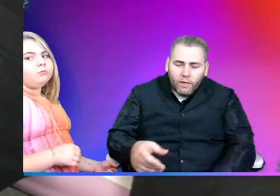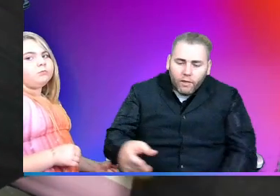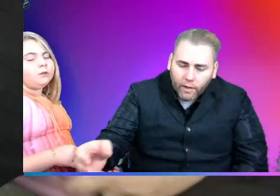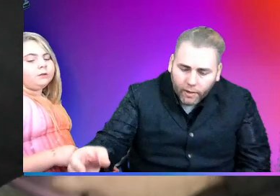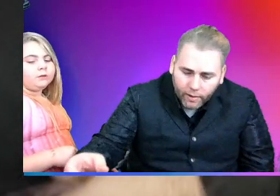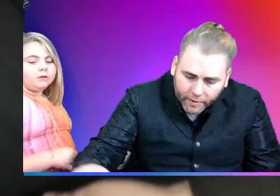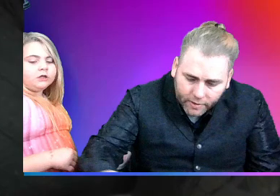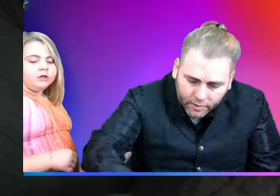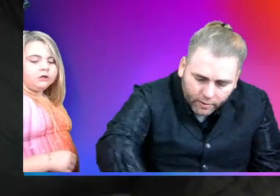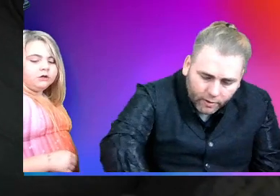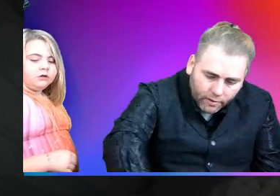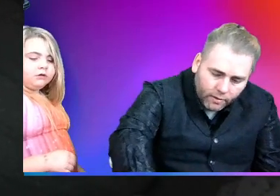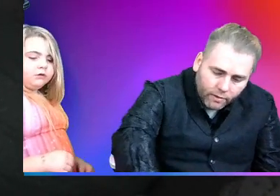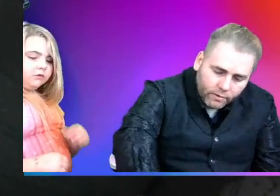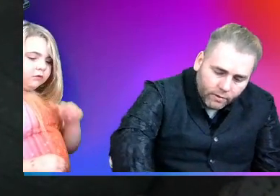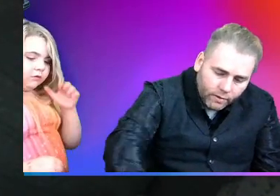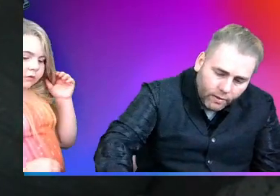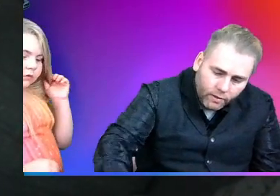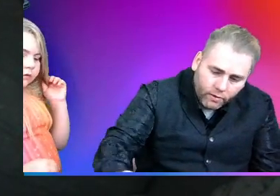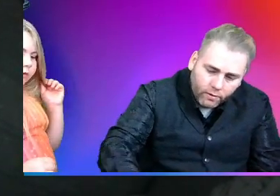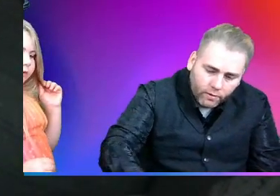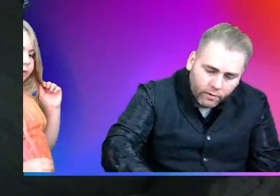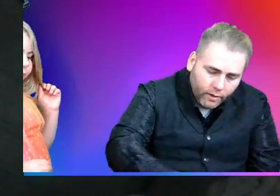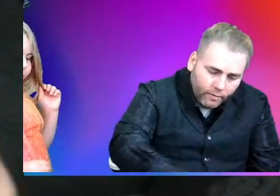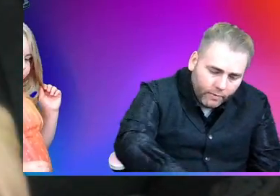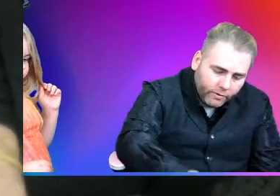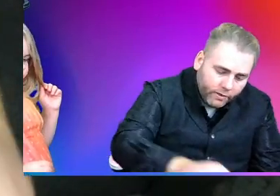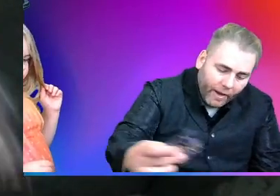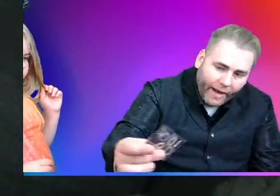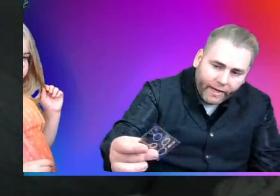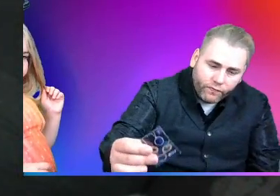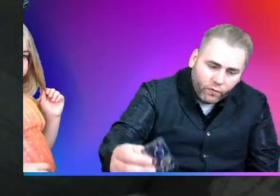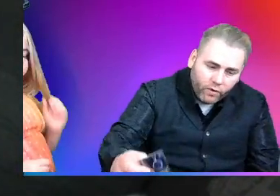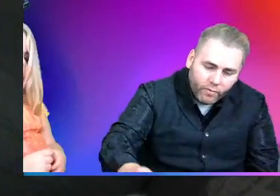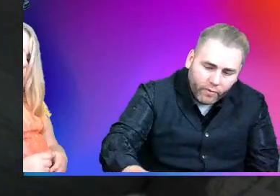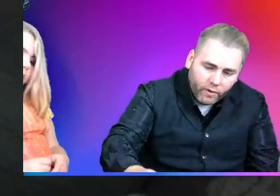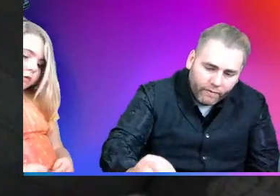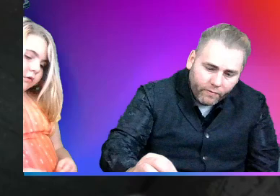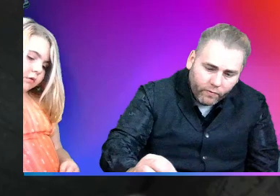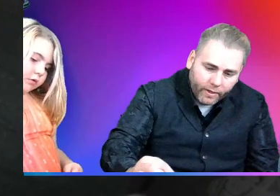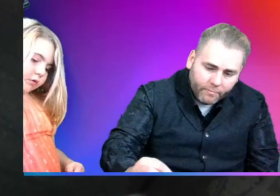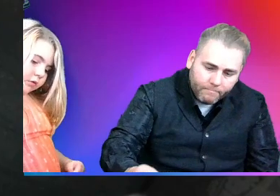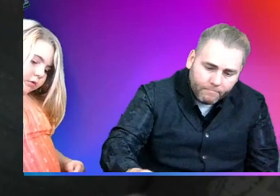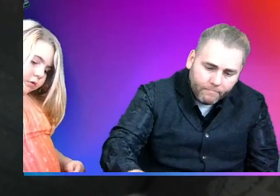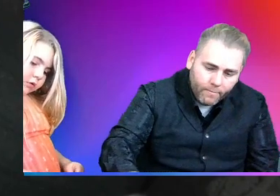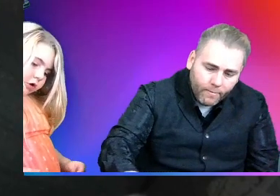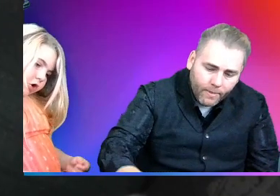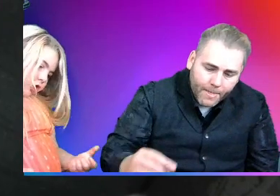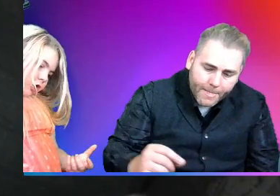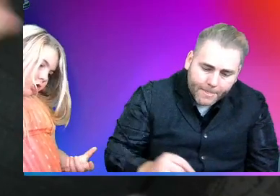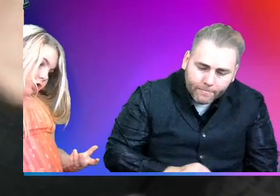one. Let's see. Is it in here? Here's the package for it, but we don't have the ring.